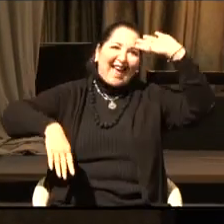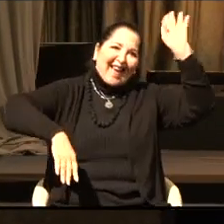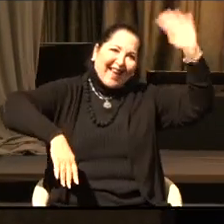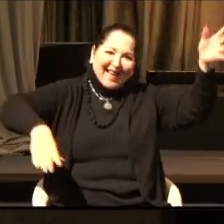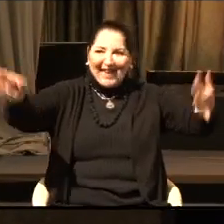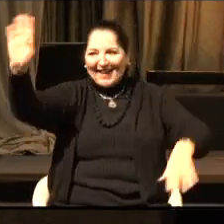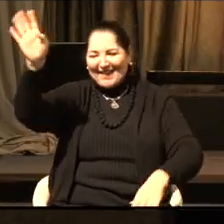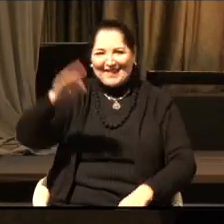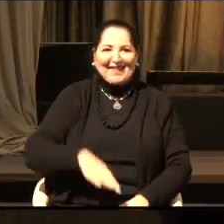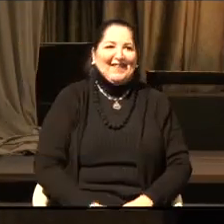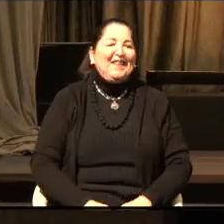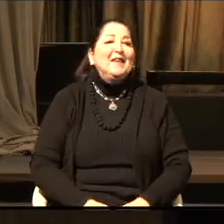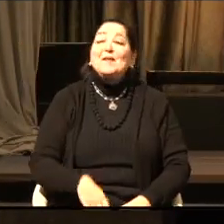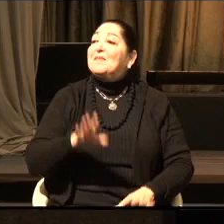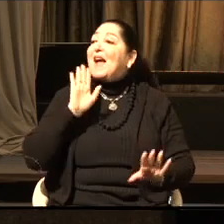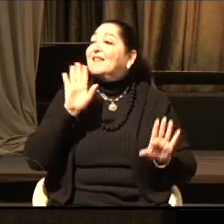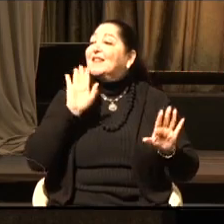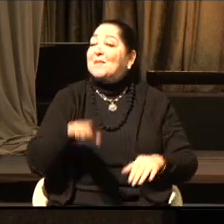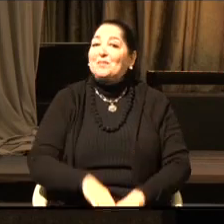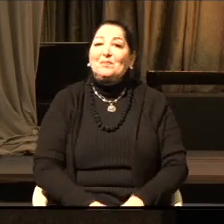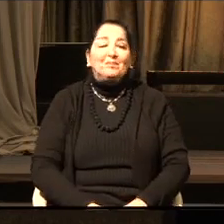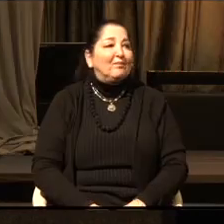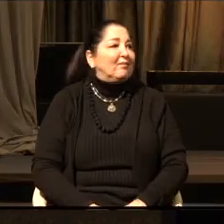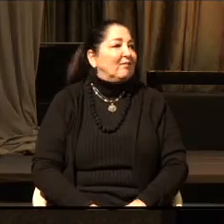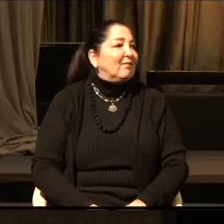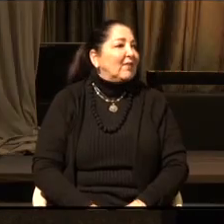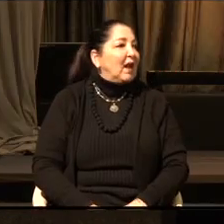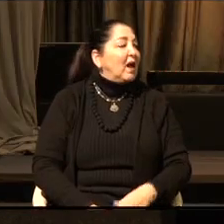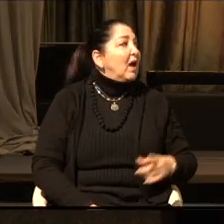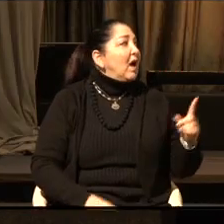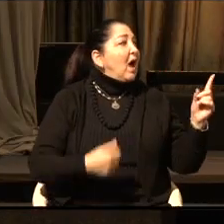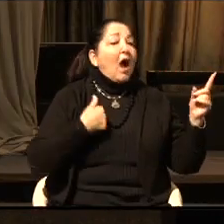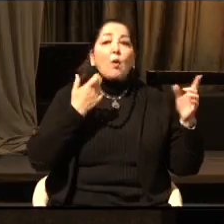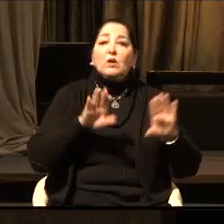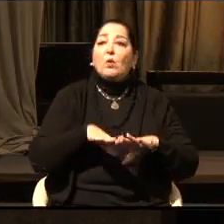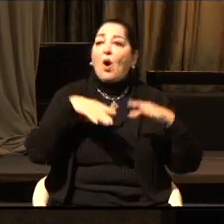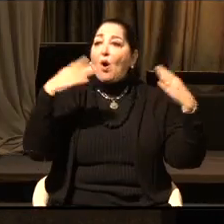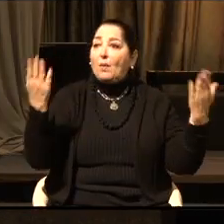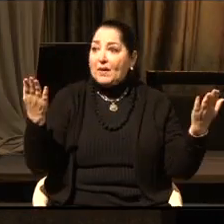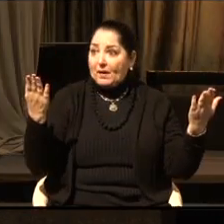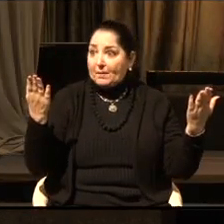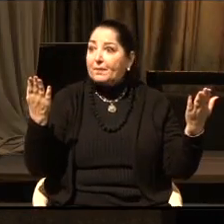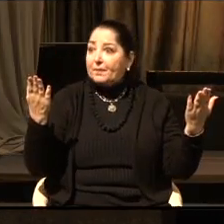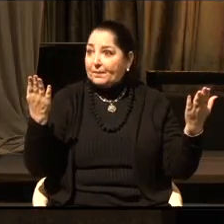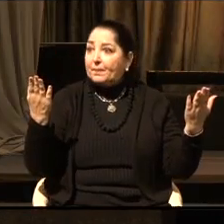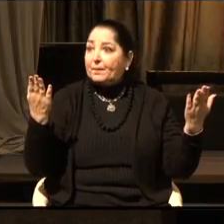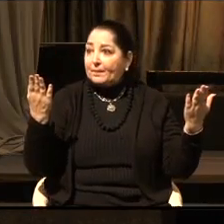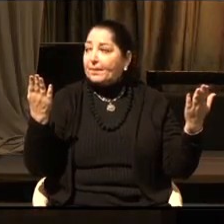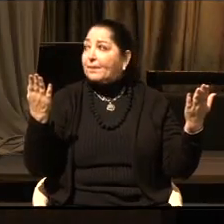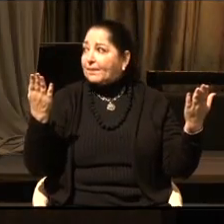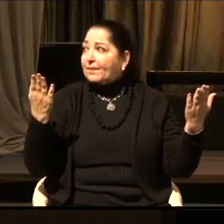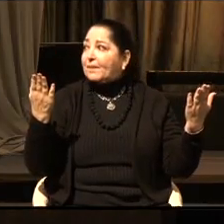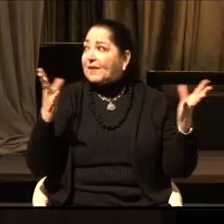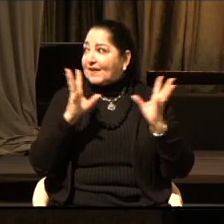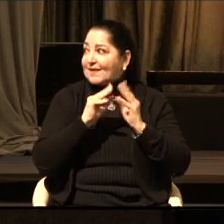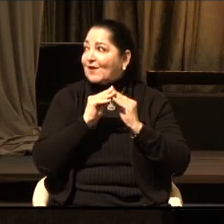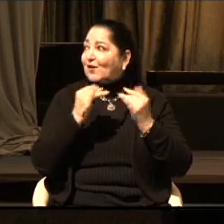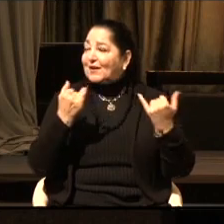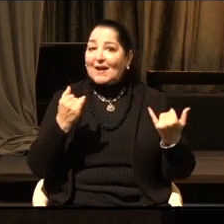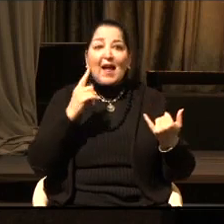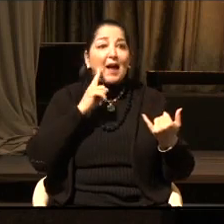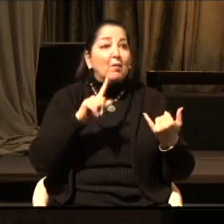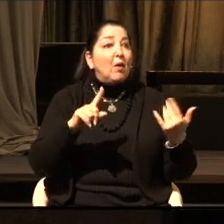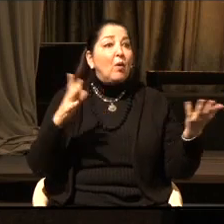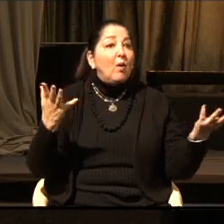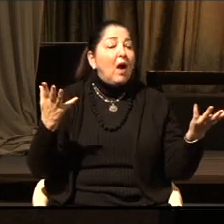Hi. Excellent. I want to open up this session by first